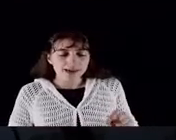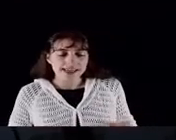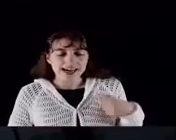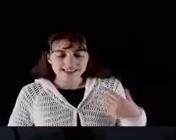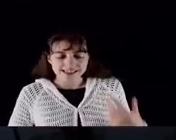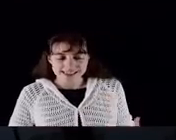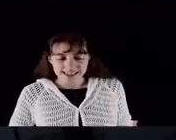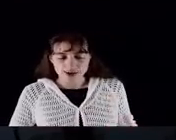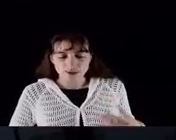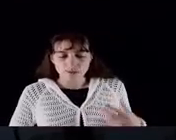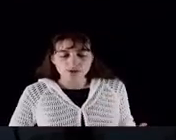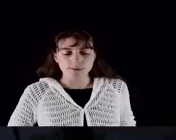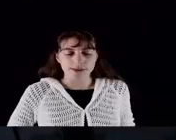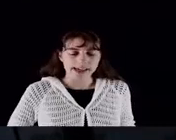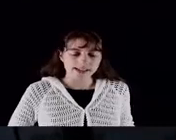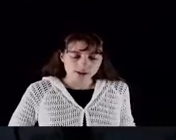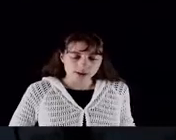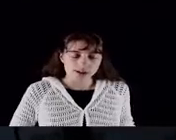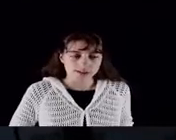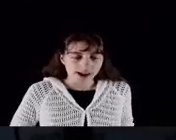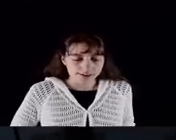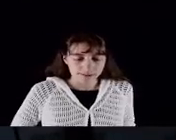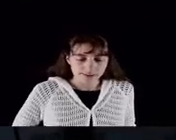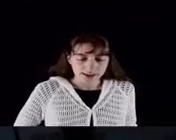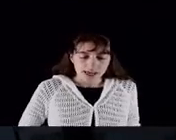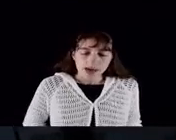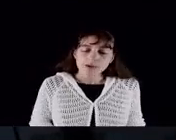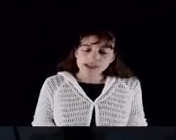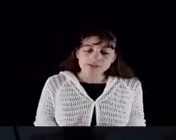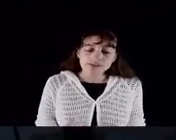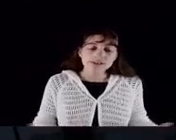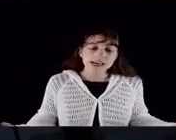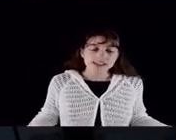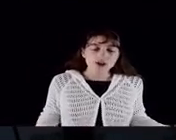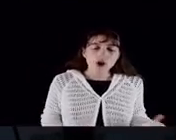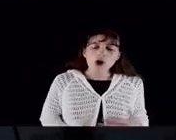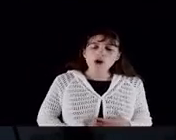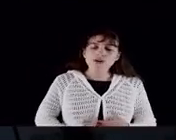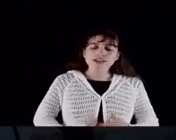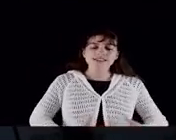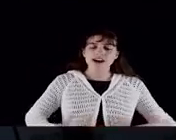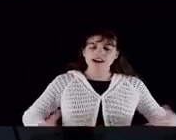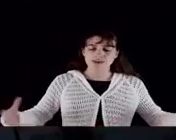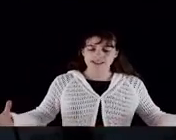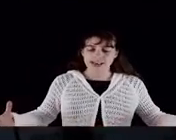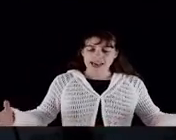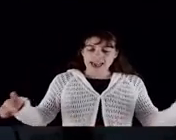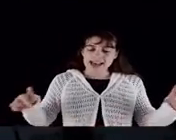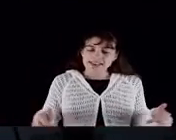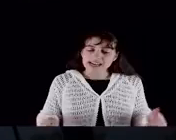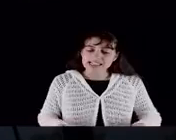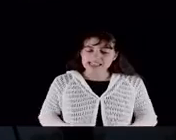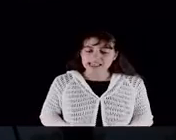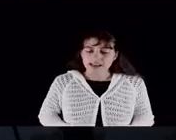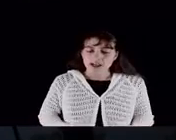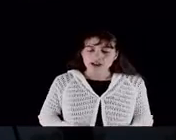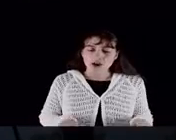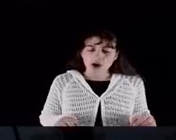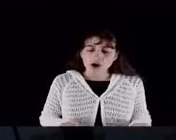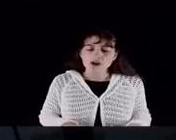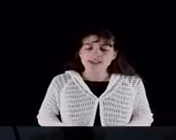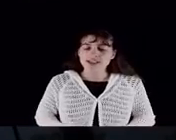make thy seed to multiply as the stars of heaven, and will give unto thy seed all these countries, and in thy seed